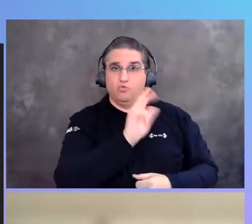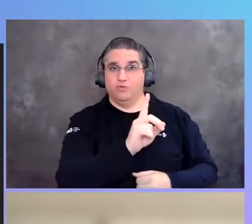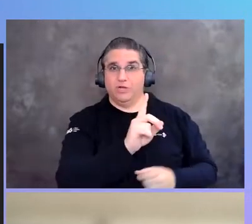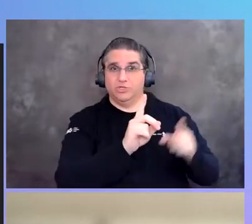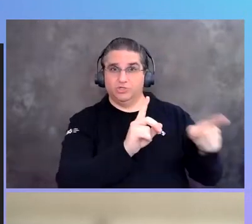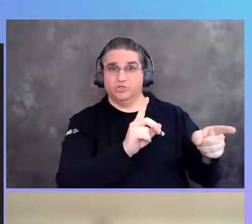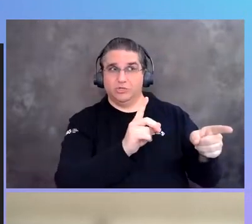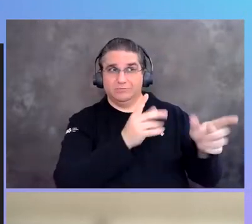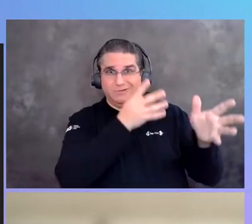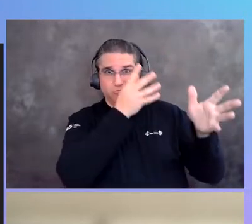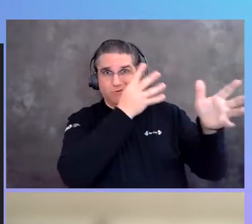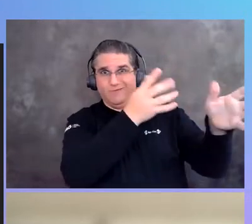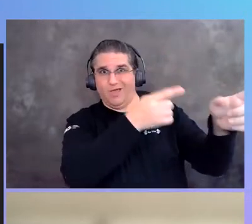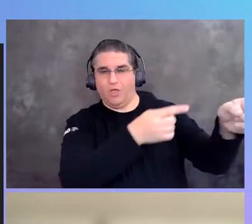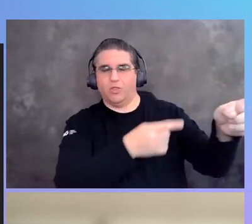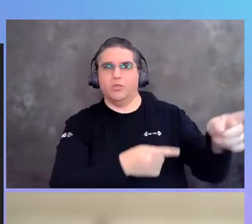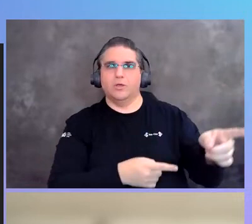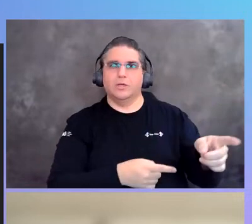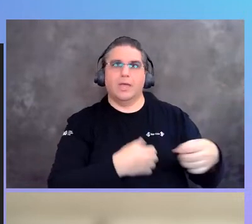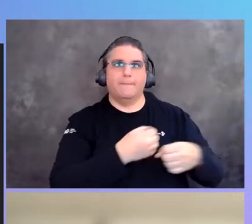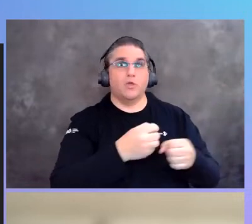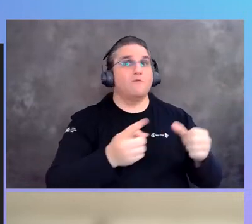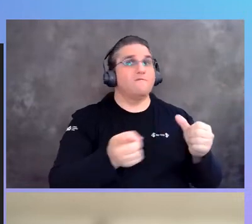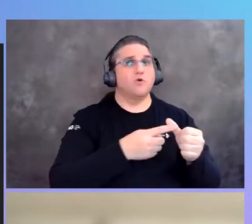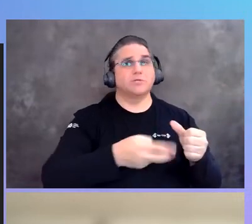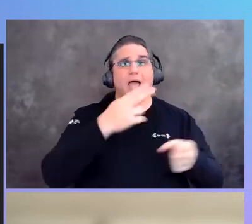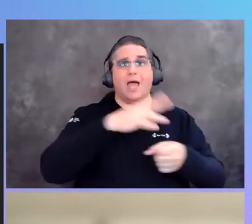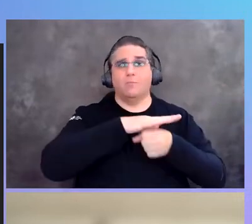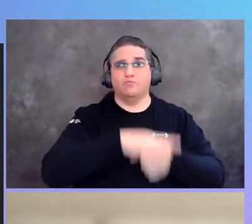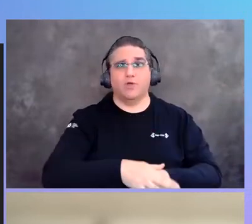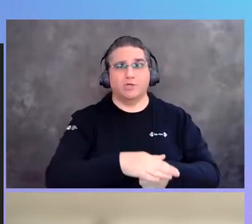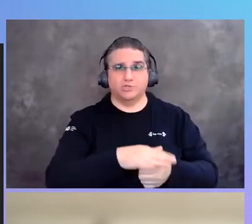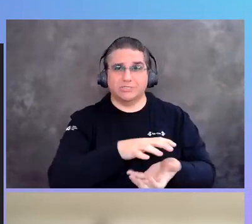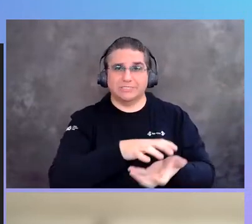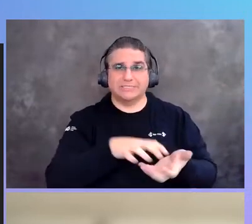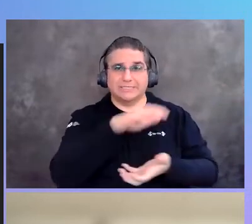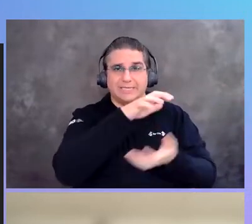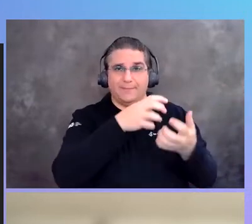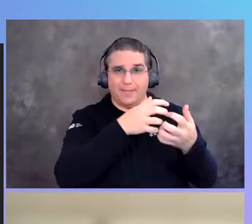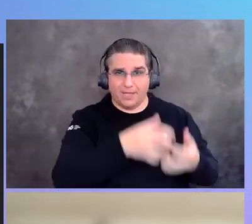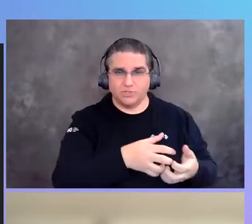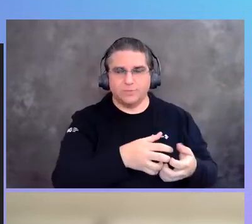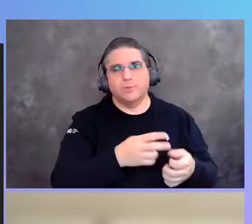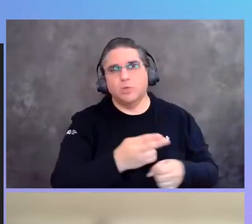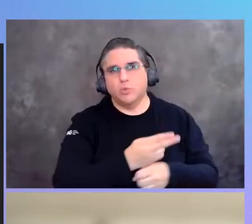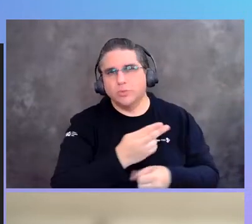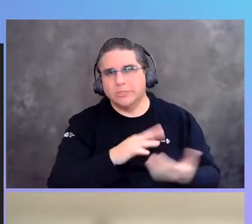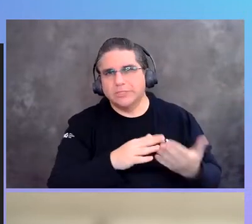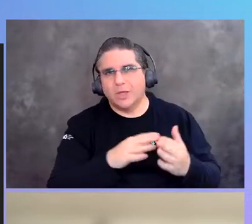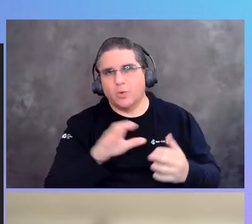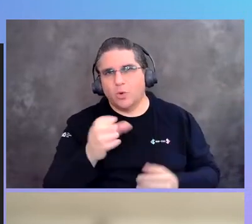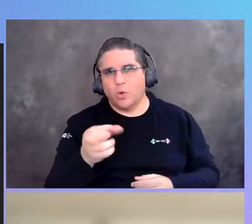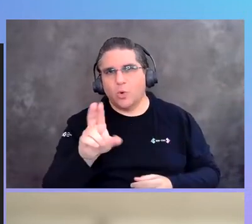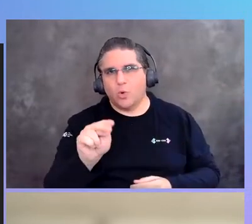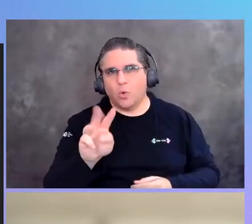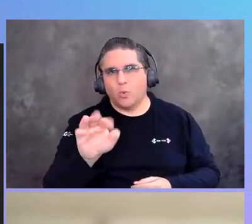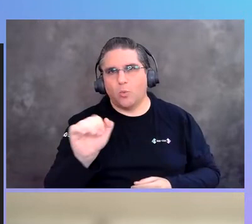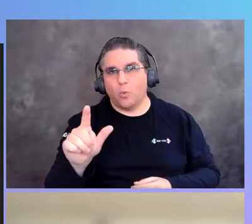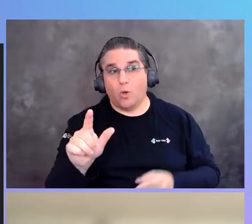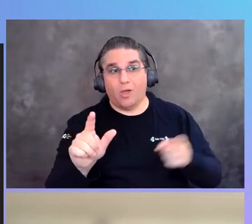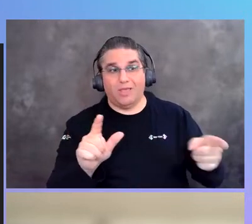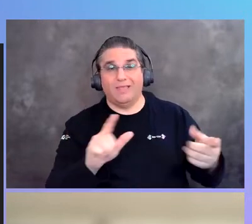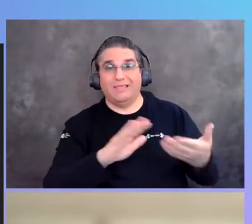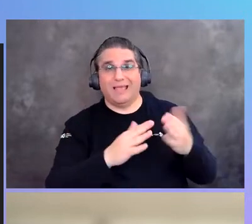the first high pressure steam engine, which would again was used in Cornwall. So in Cornwall, they did a lot of mining and